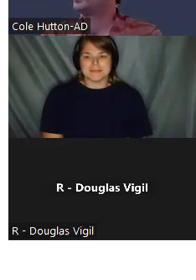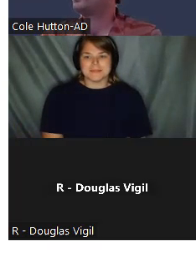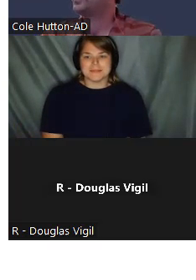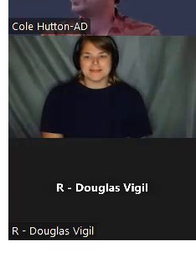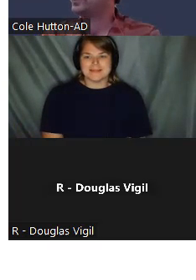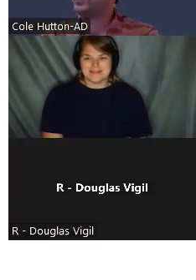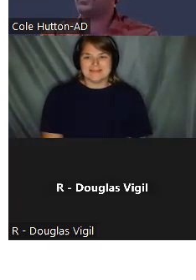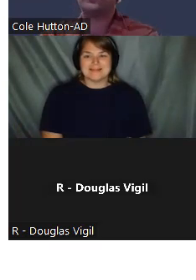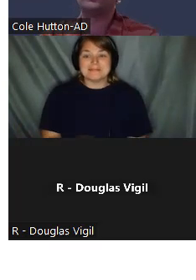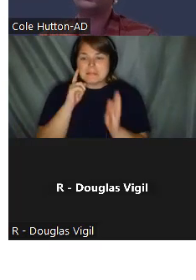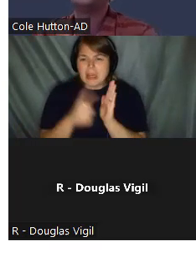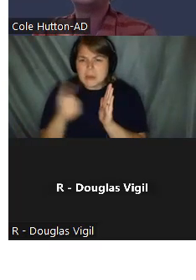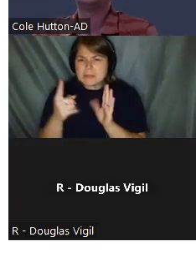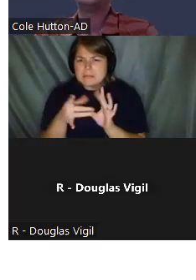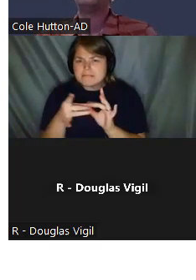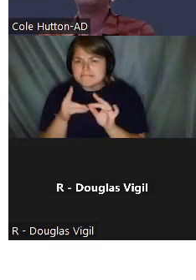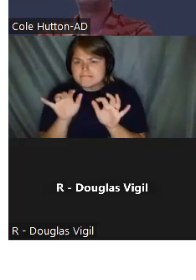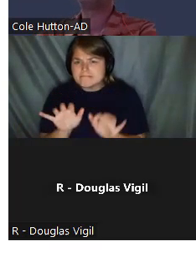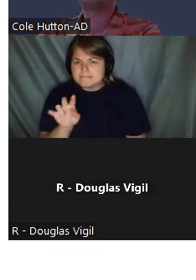I see some in the chat there.